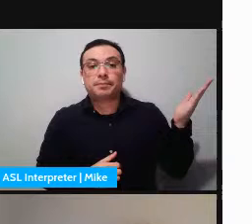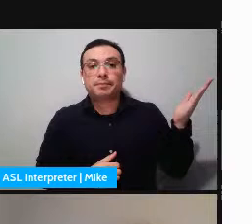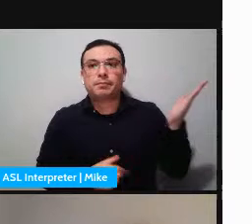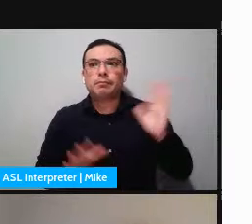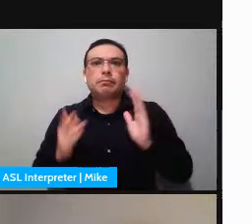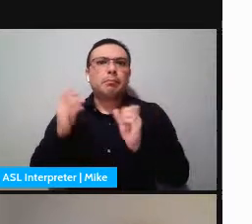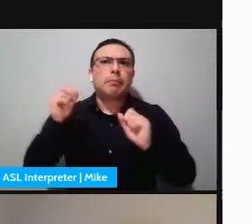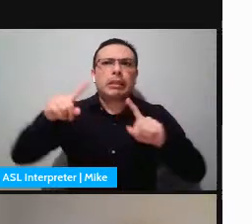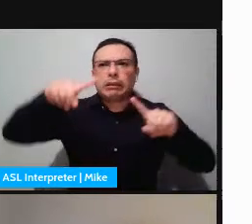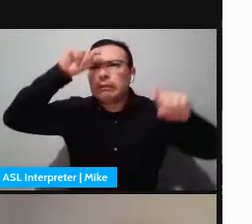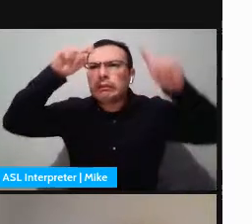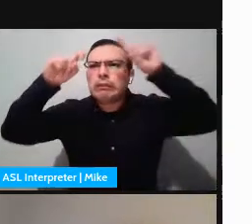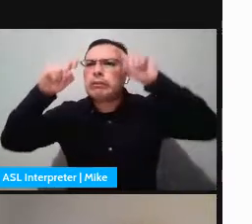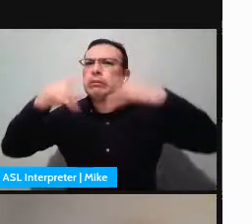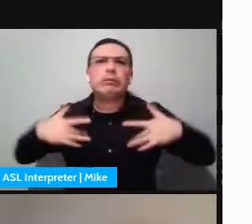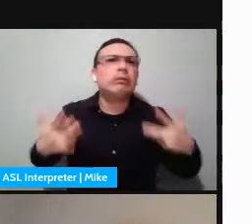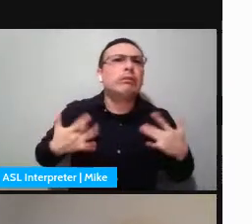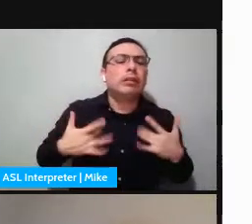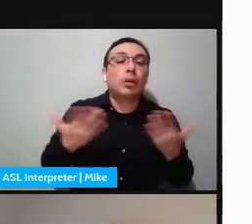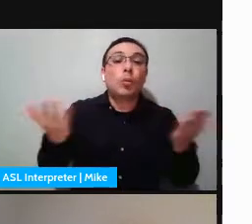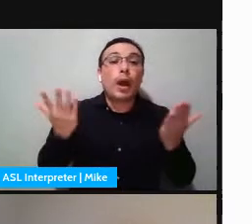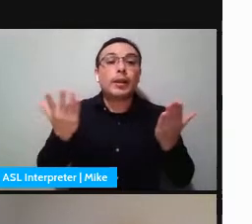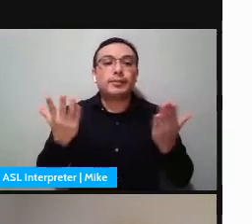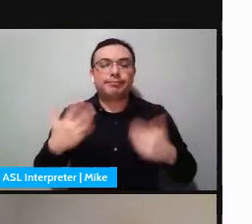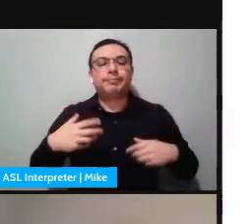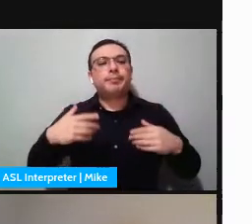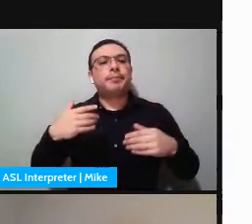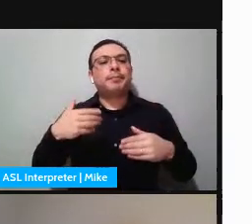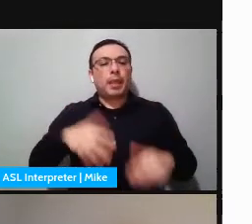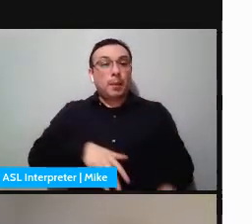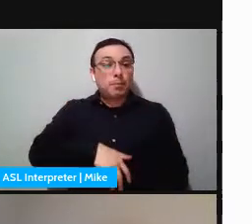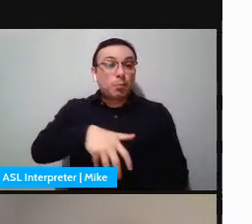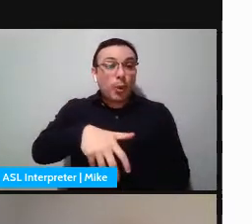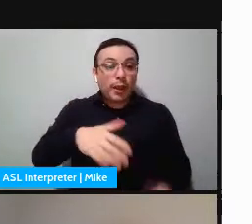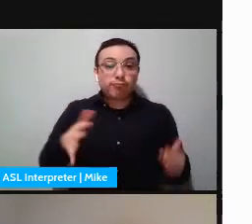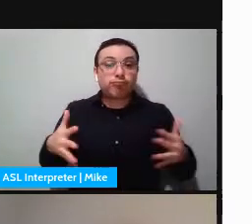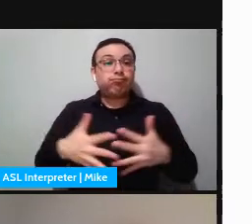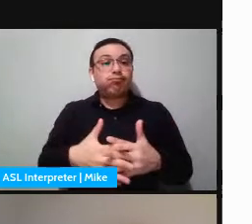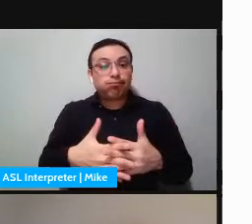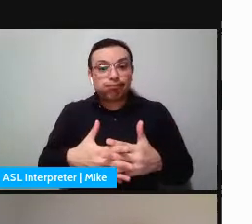kind of pregnancy as well and reduced